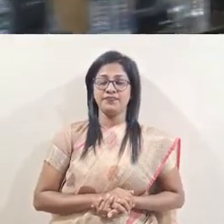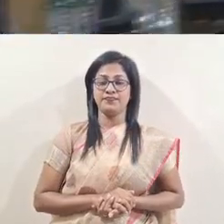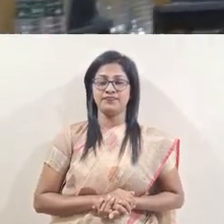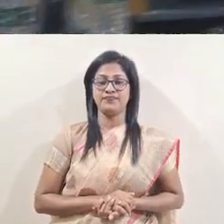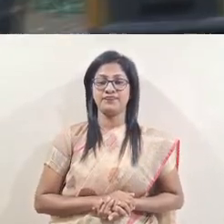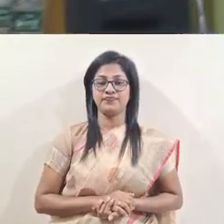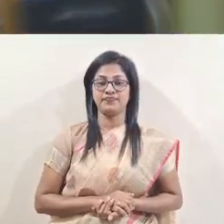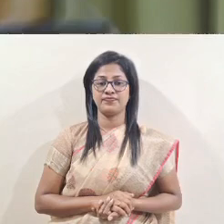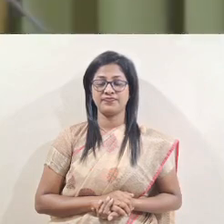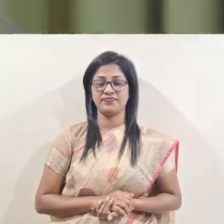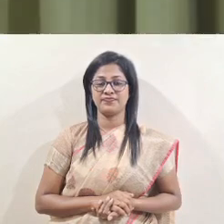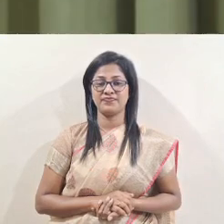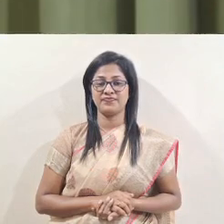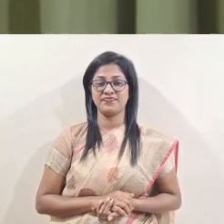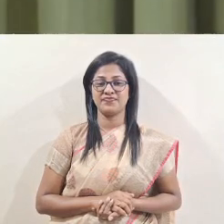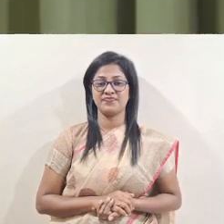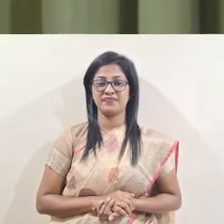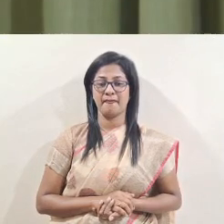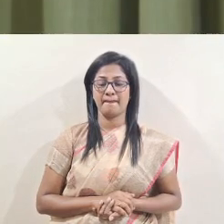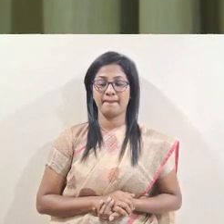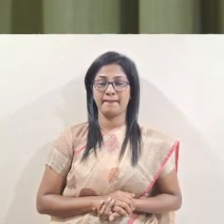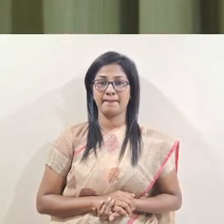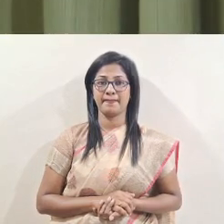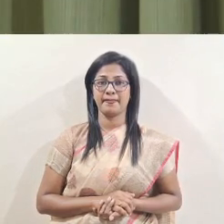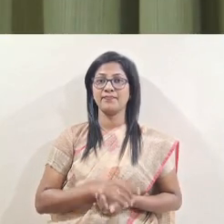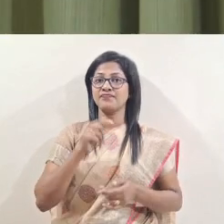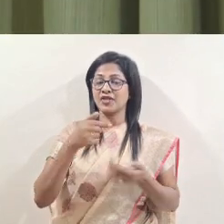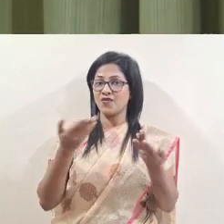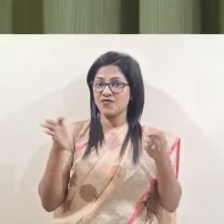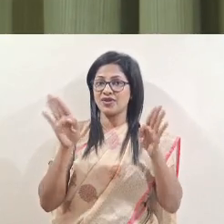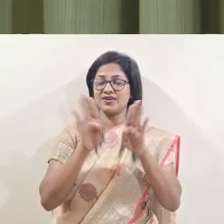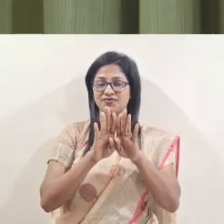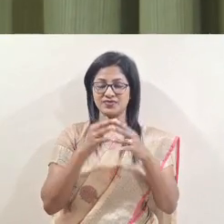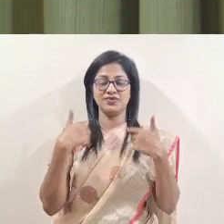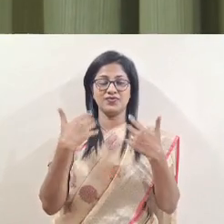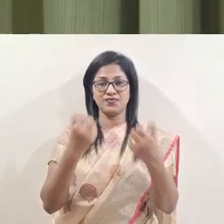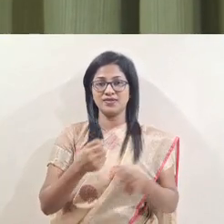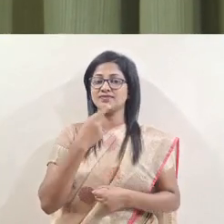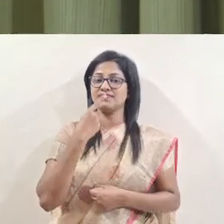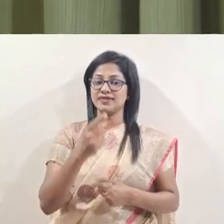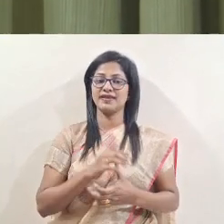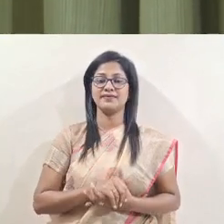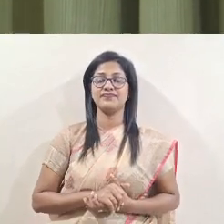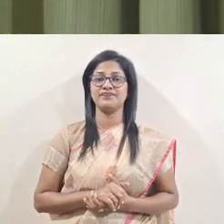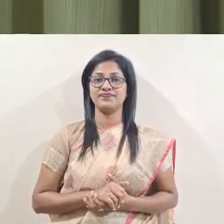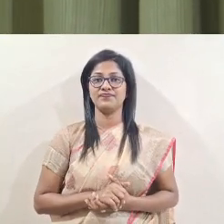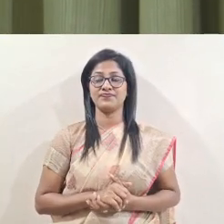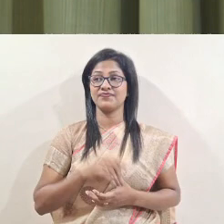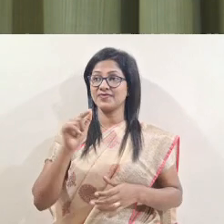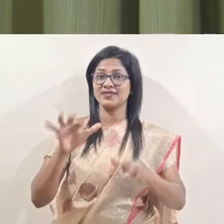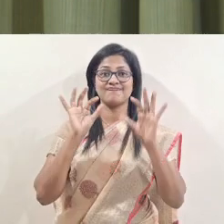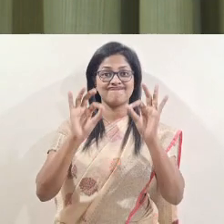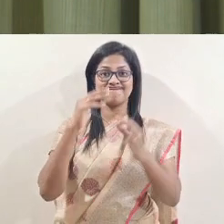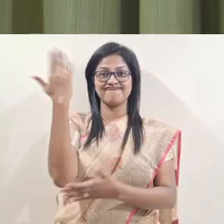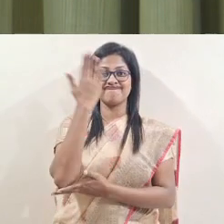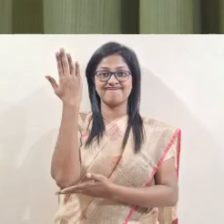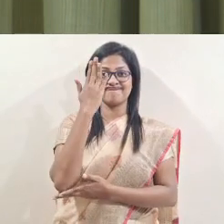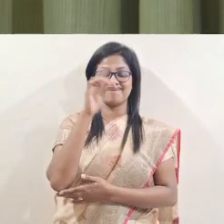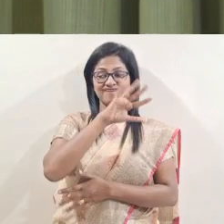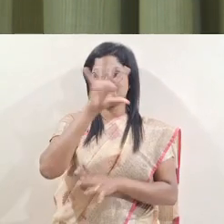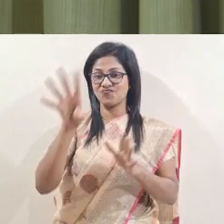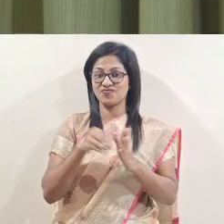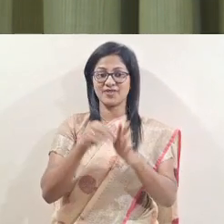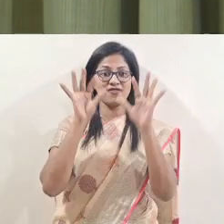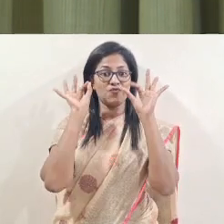at the conclusion, I like to say it's a wonderful session, and all 6 have